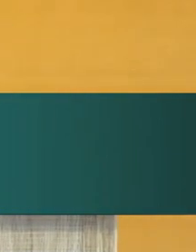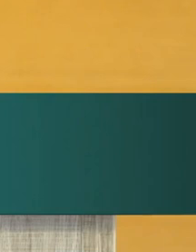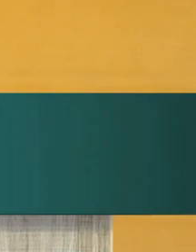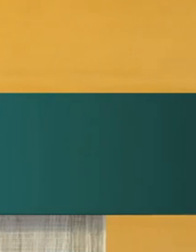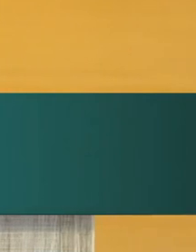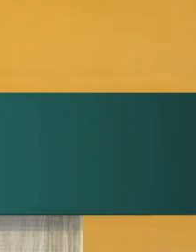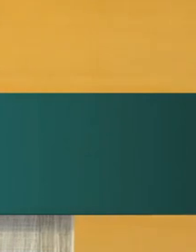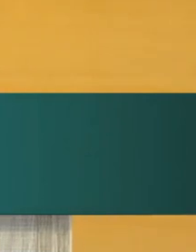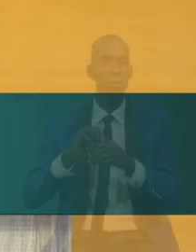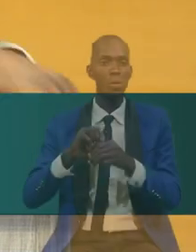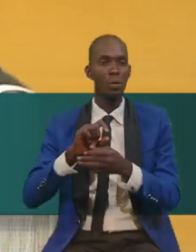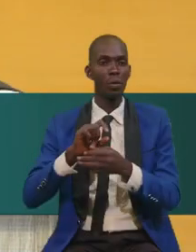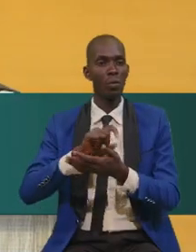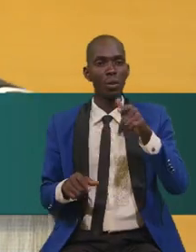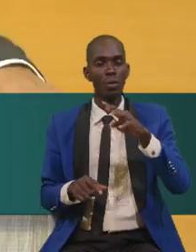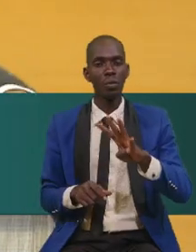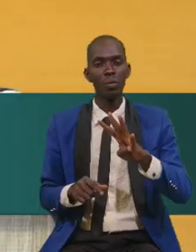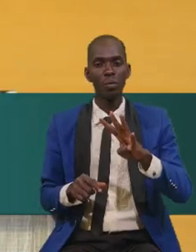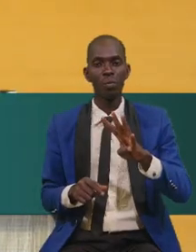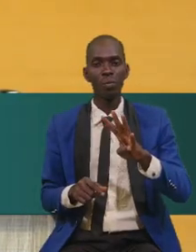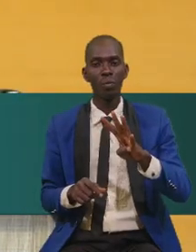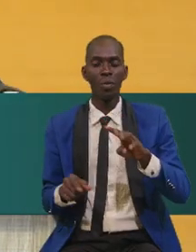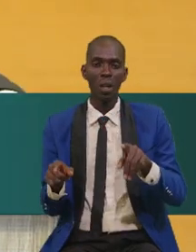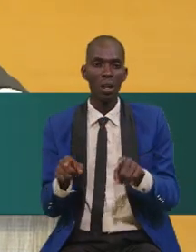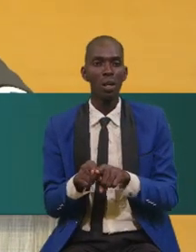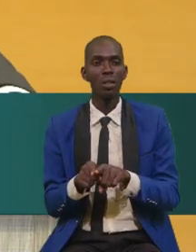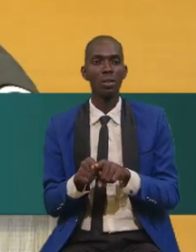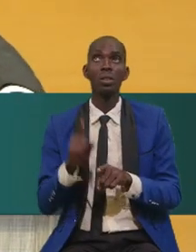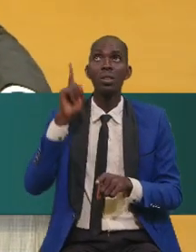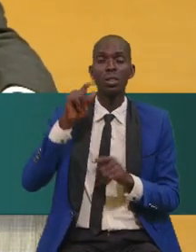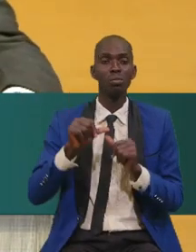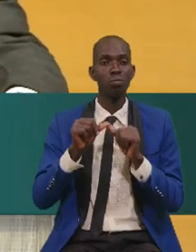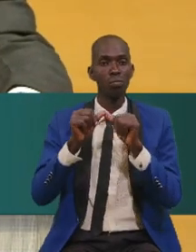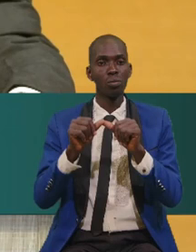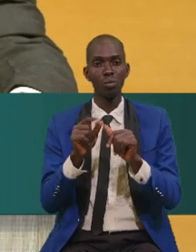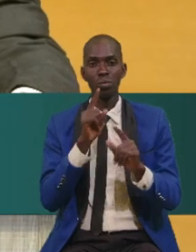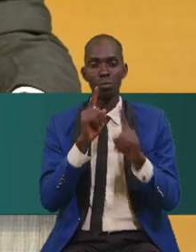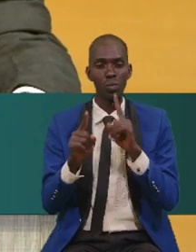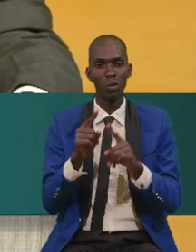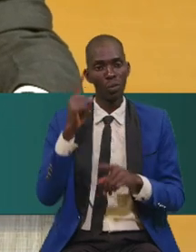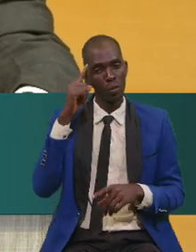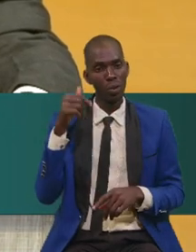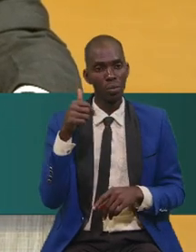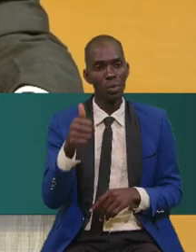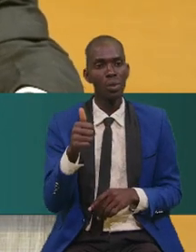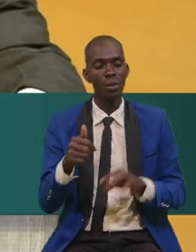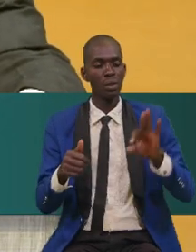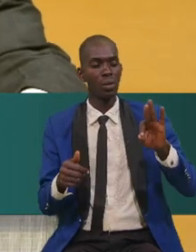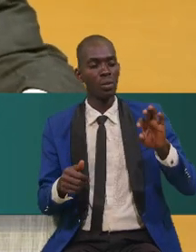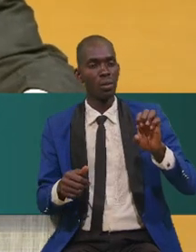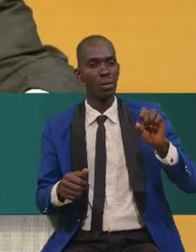verse 24, as he thus spake for himself, Festus said with a loud